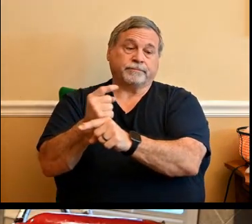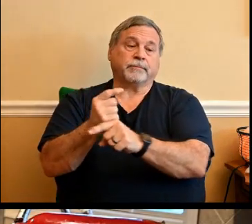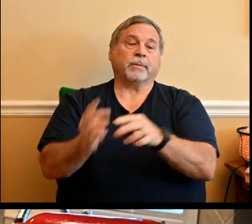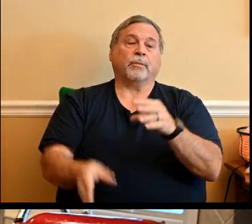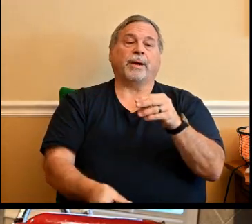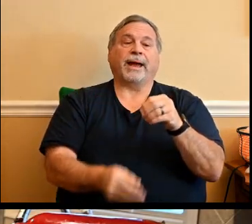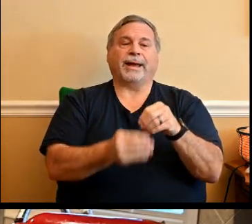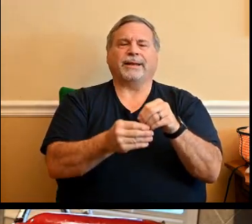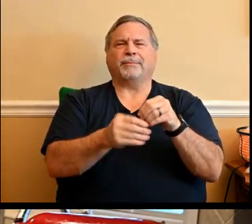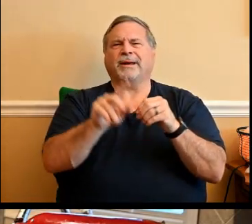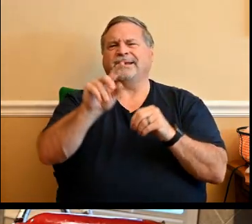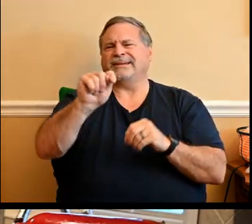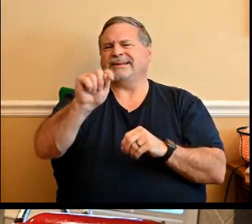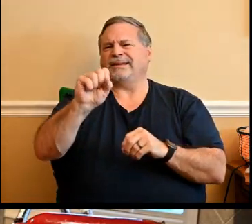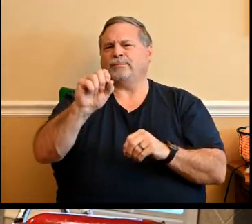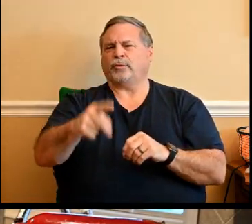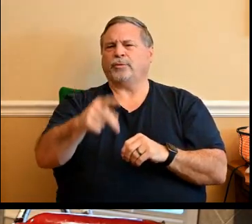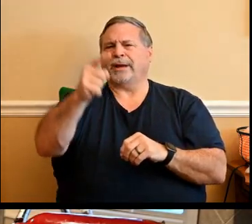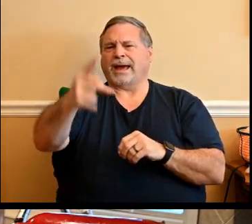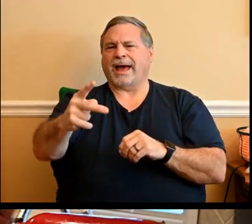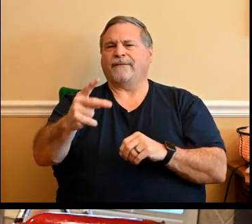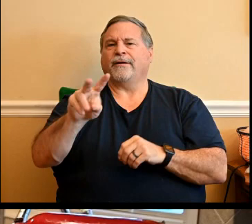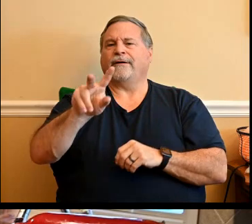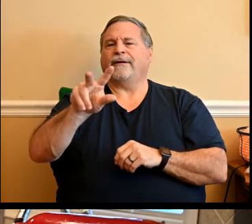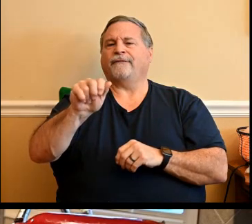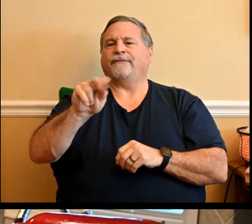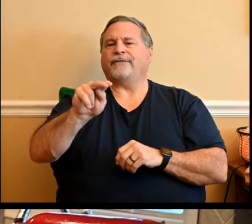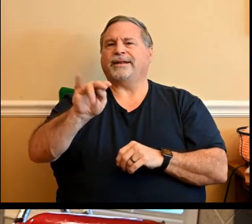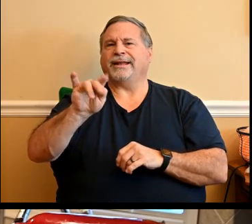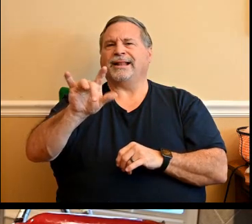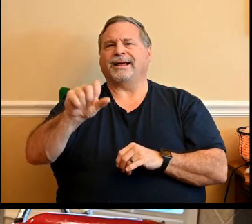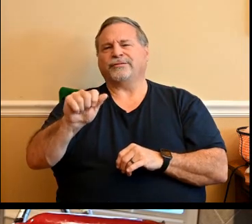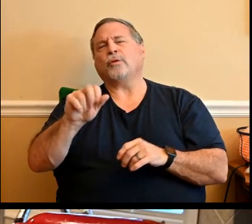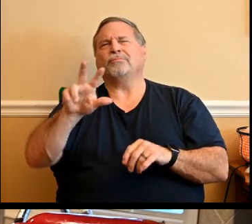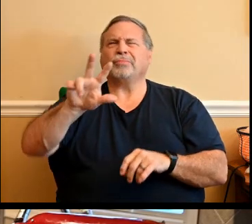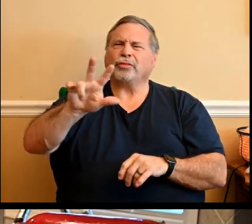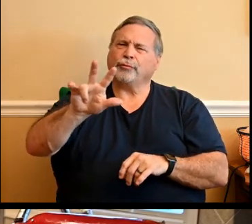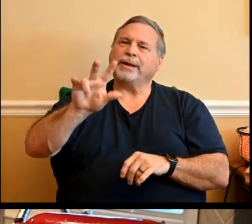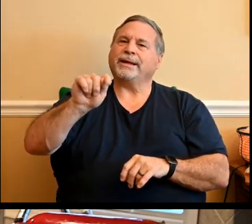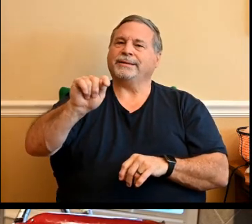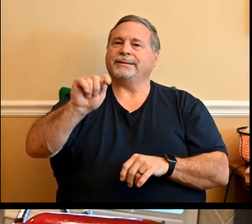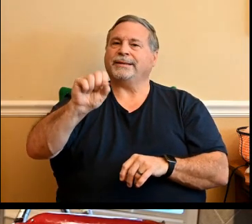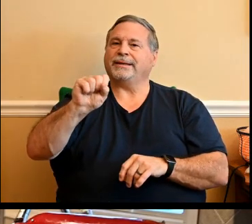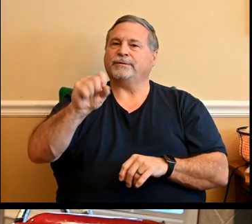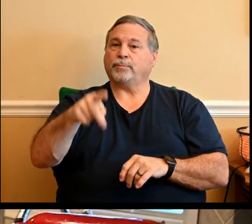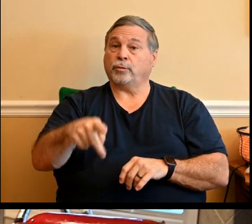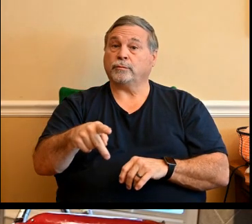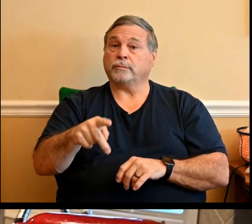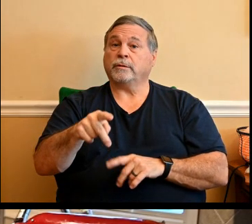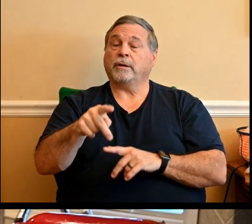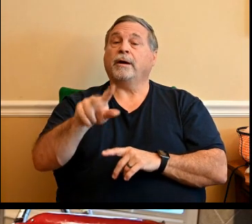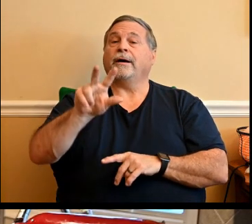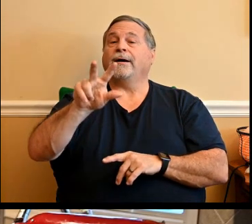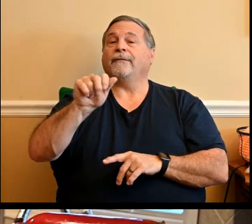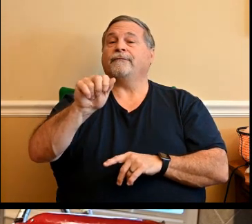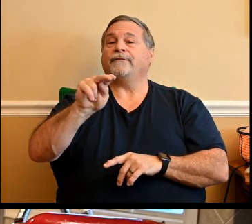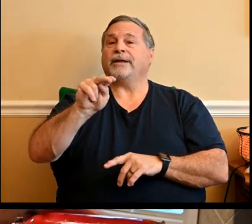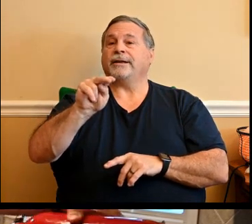in also about 1.5 teaspoons of vanilla per recipe, so about 3 teaspoons.